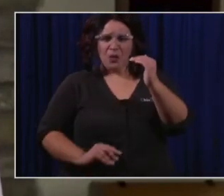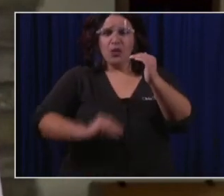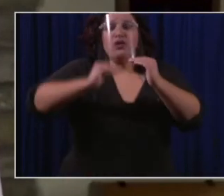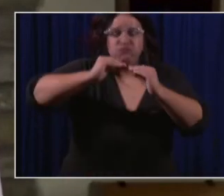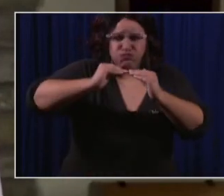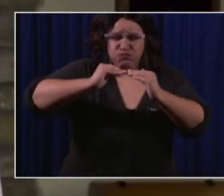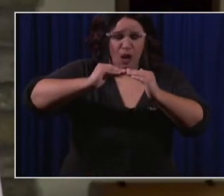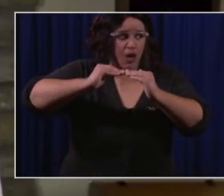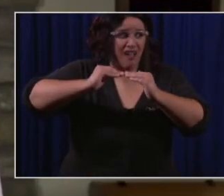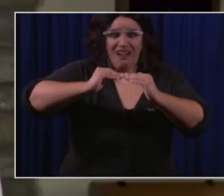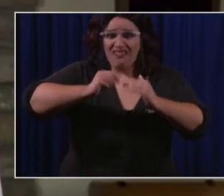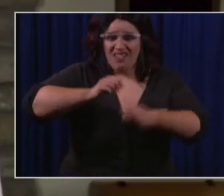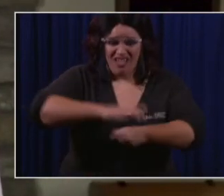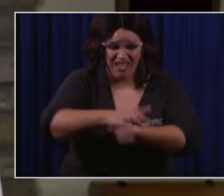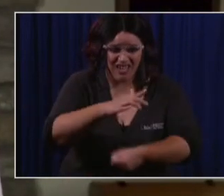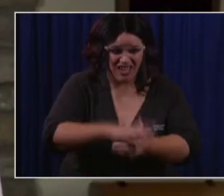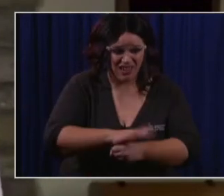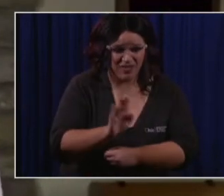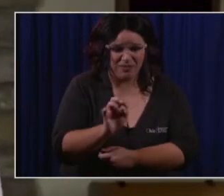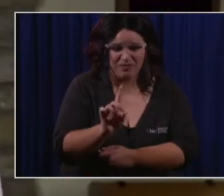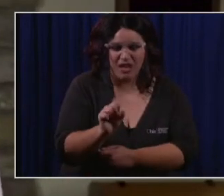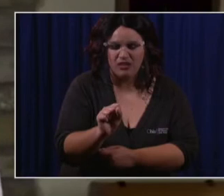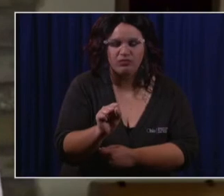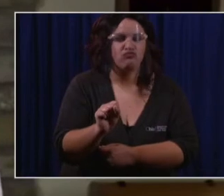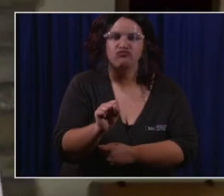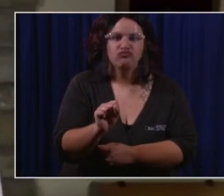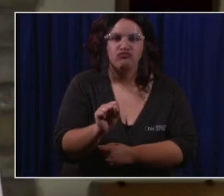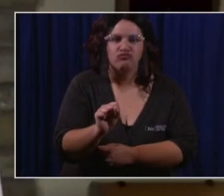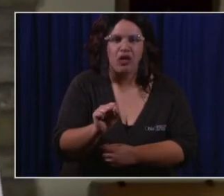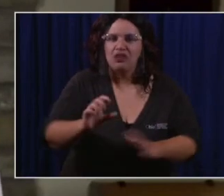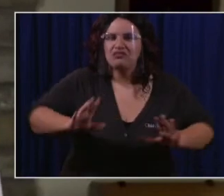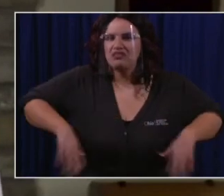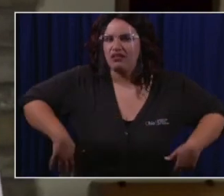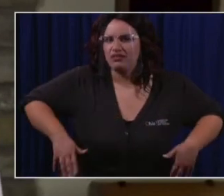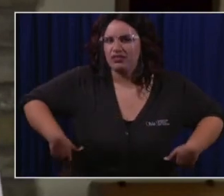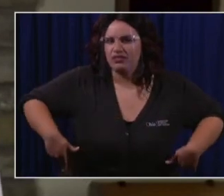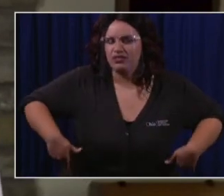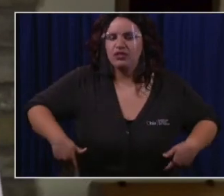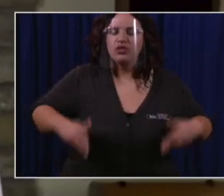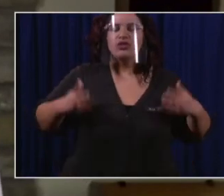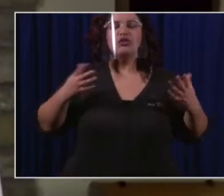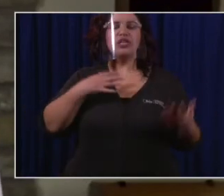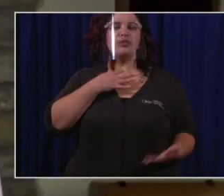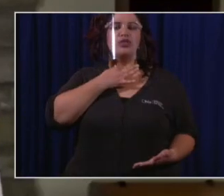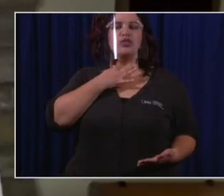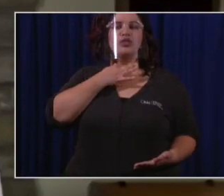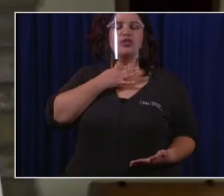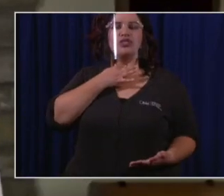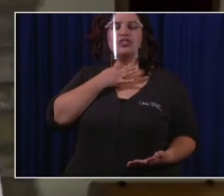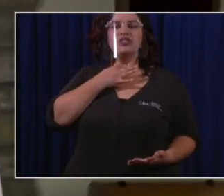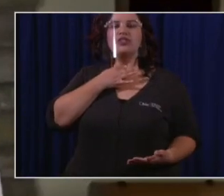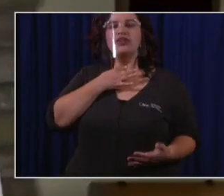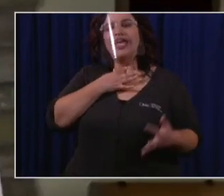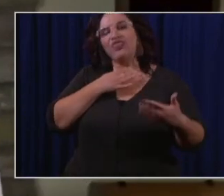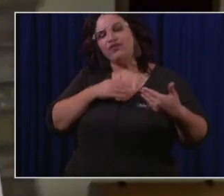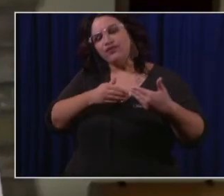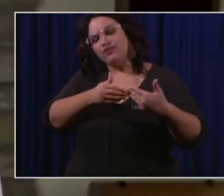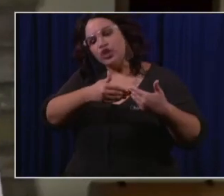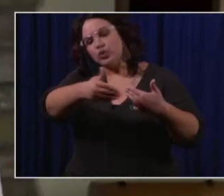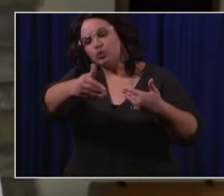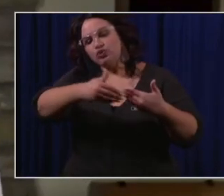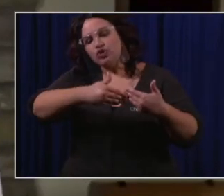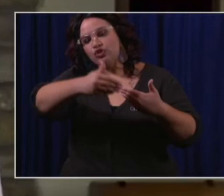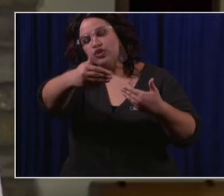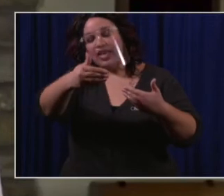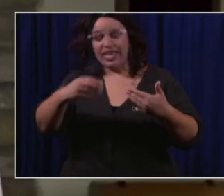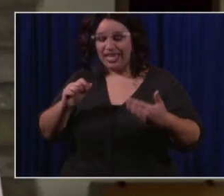seems like we're not ruling that out in the future. What are the medical experts telling you about the chances for that happening in the future if these statistics